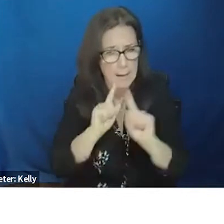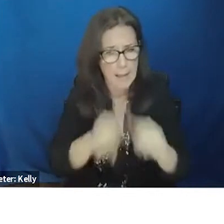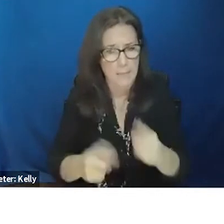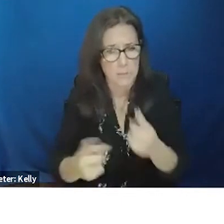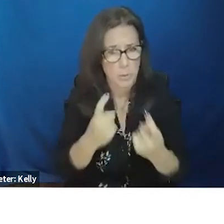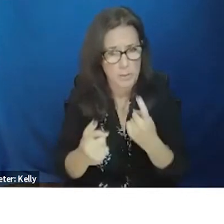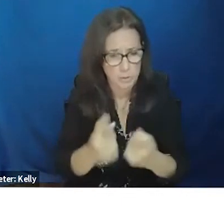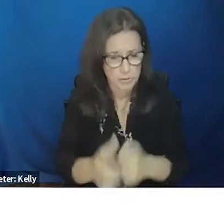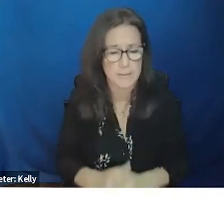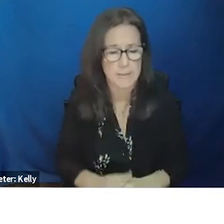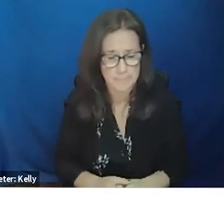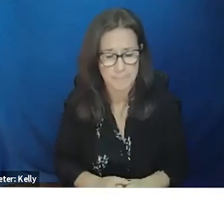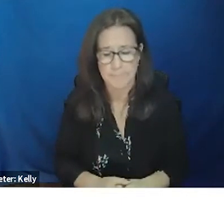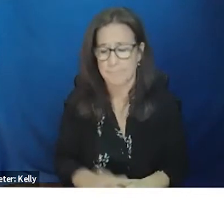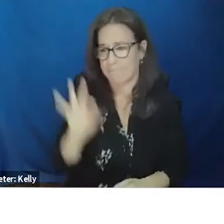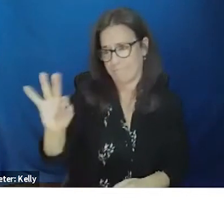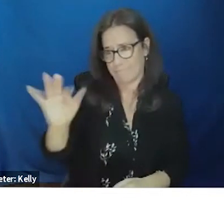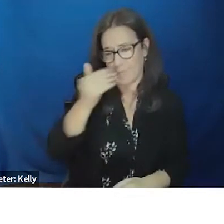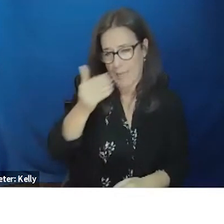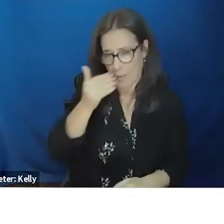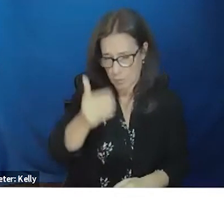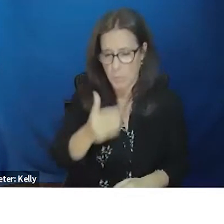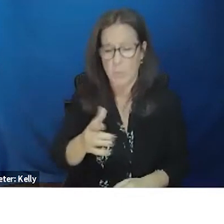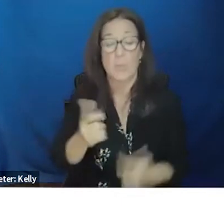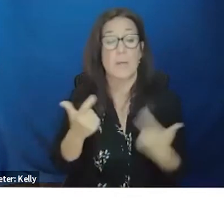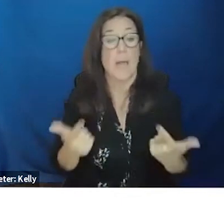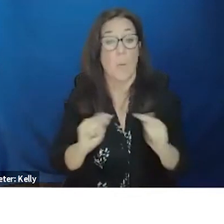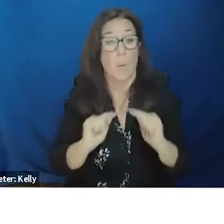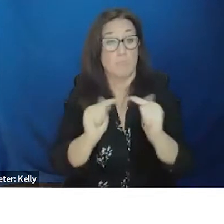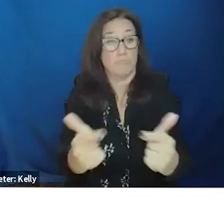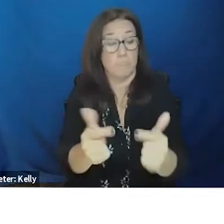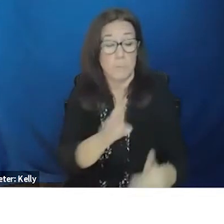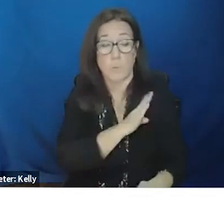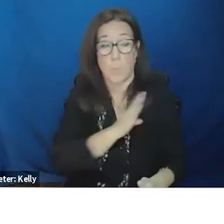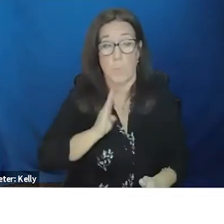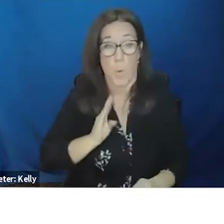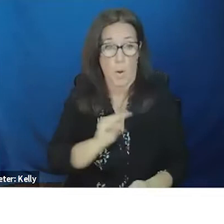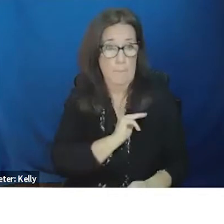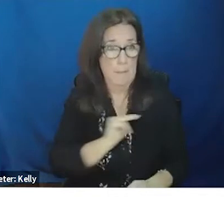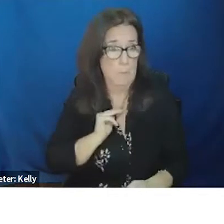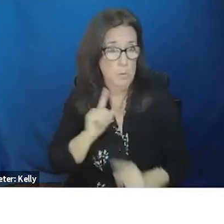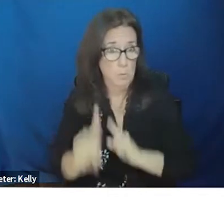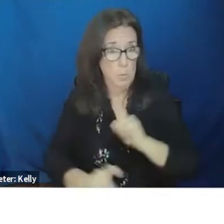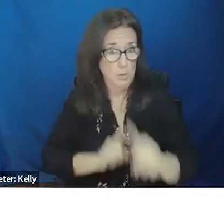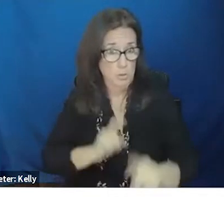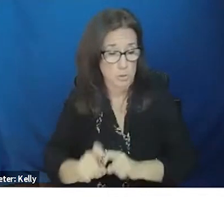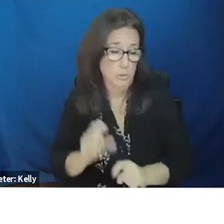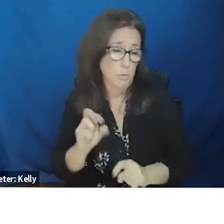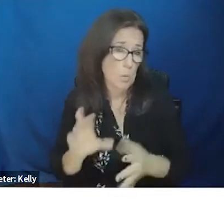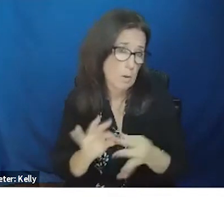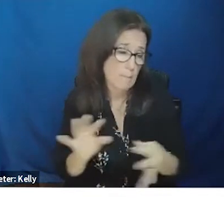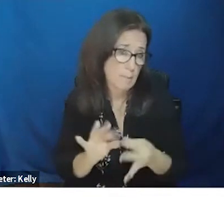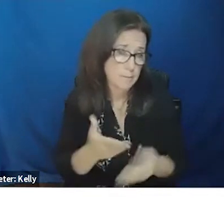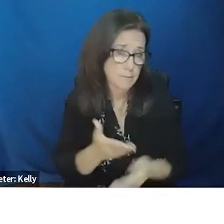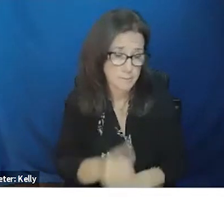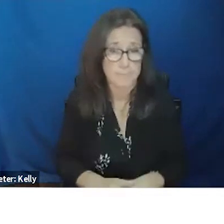Well, thank you so much. And now I'll open it up to board members for questions or comments.